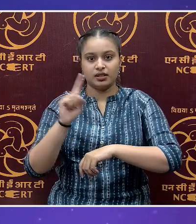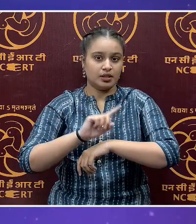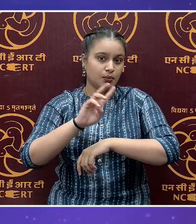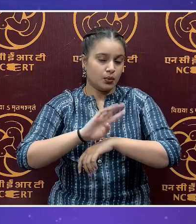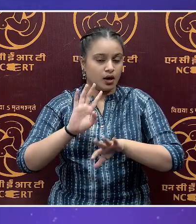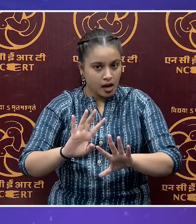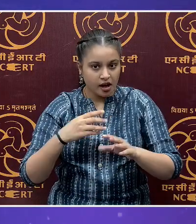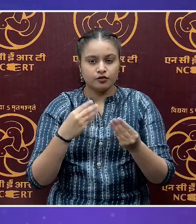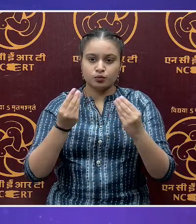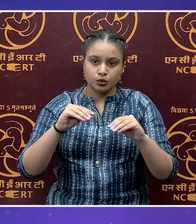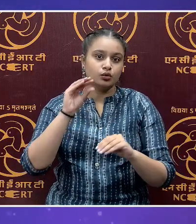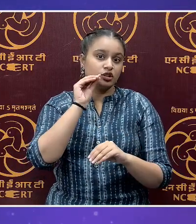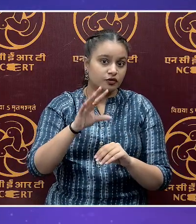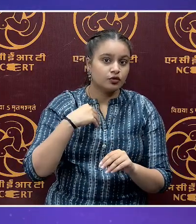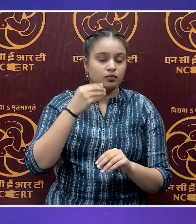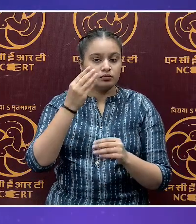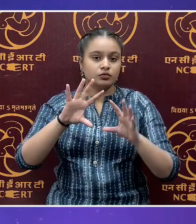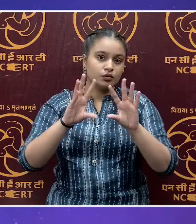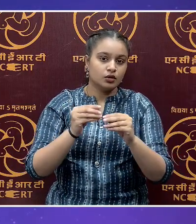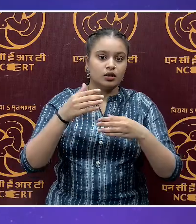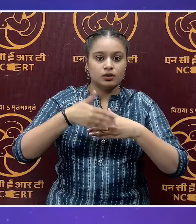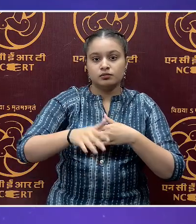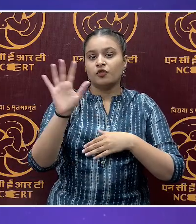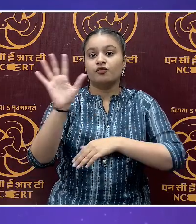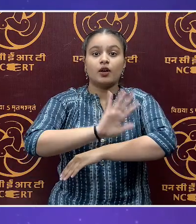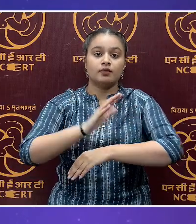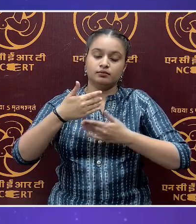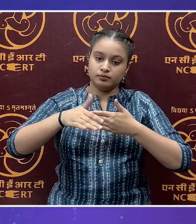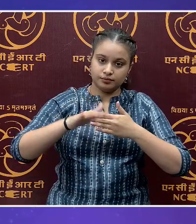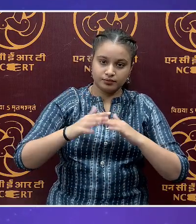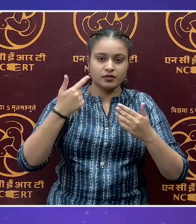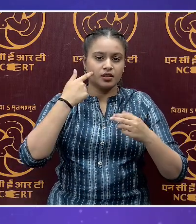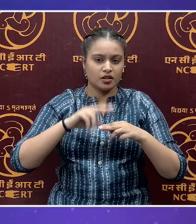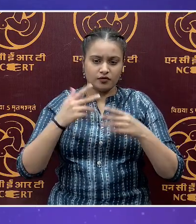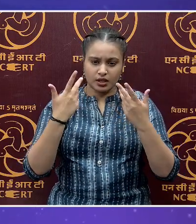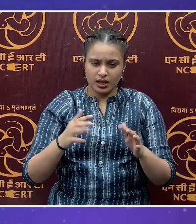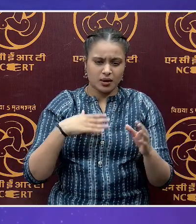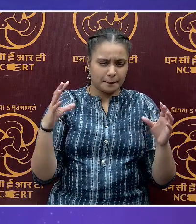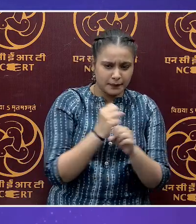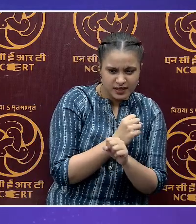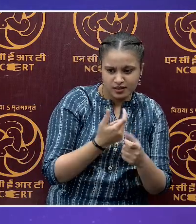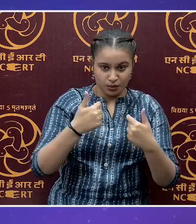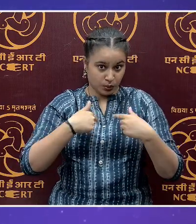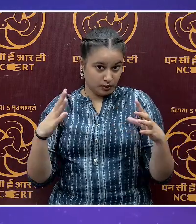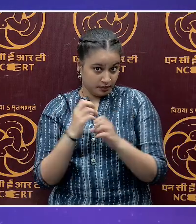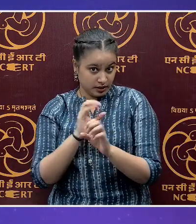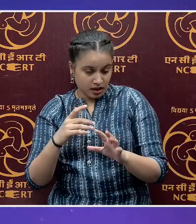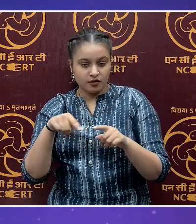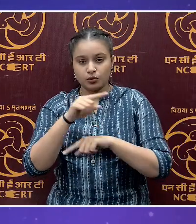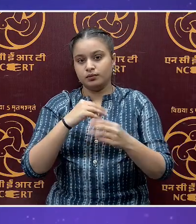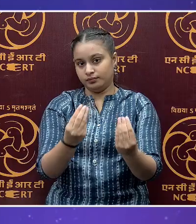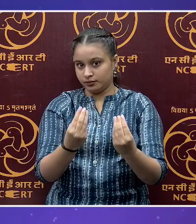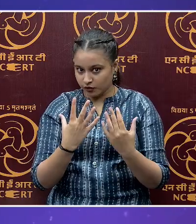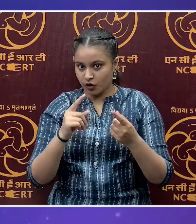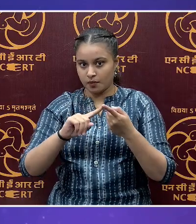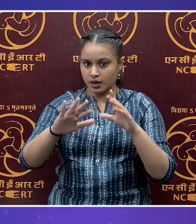and more information in the days to follow. It will continue till Friday. So if you have missed out on something, or we have missed out on something, do let us know. You have our